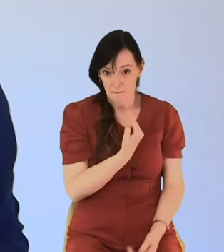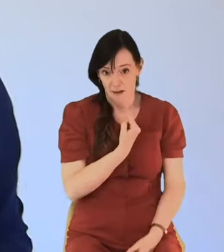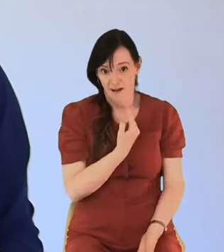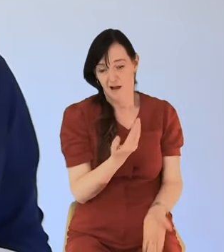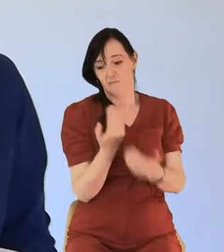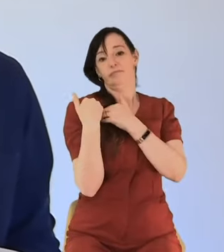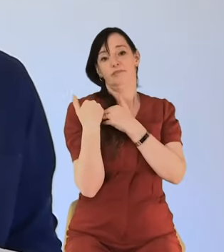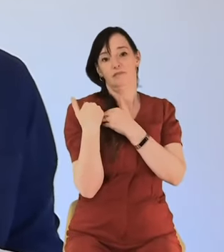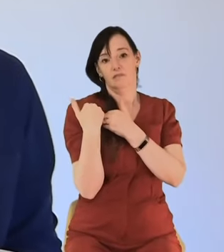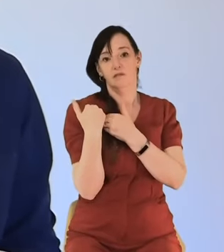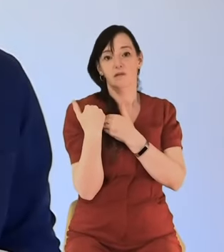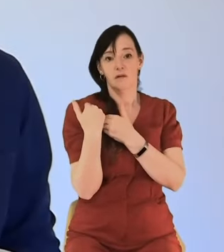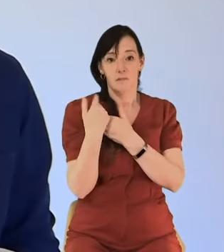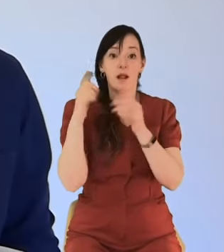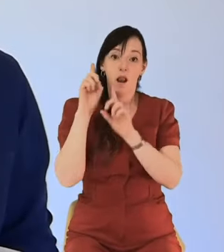soon lose my way.